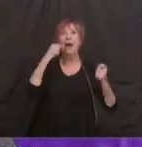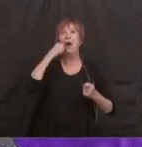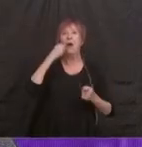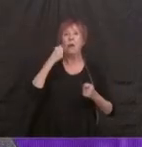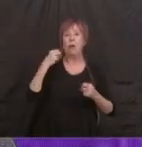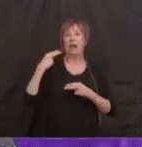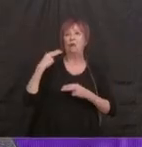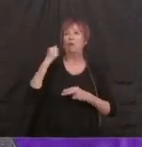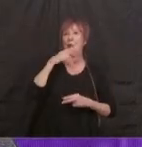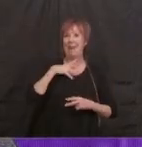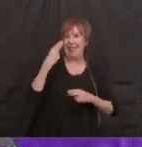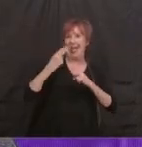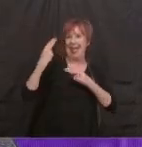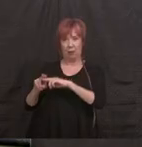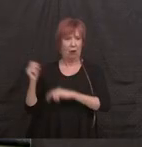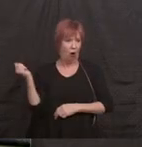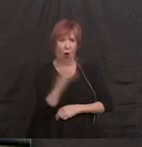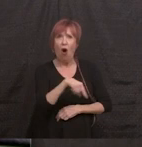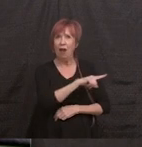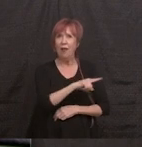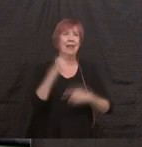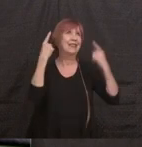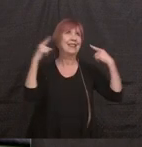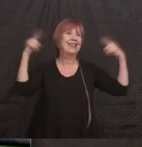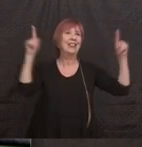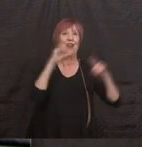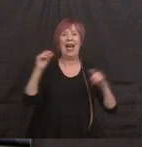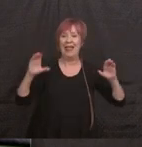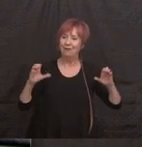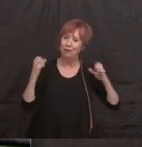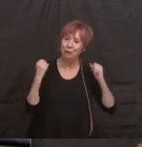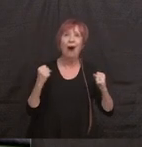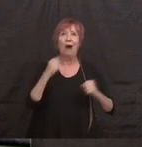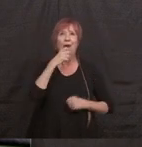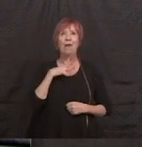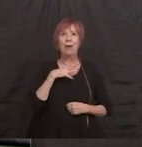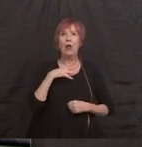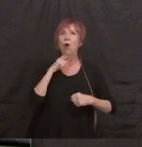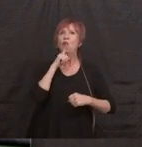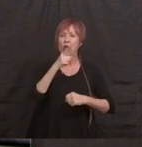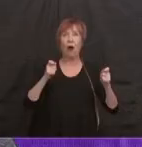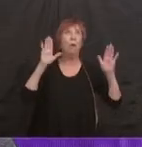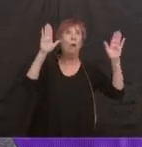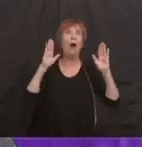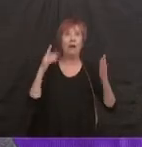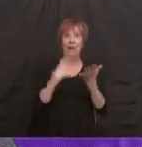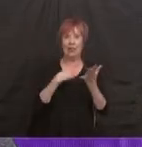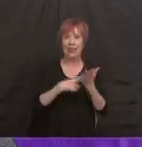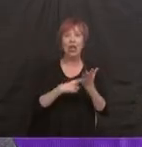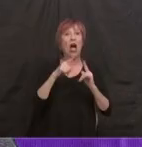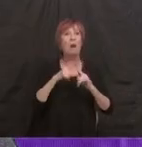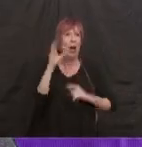Day. I am so pleased to moderate what will surely be a fantastic discussion on the topic of exploring